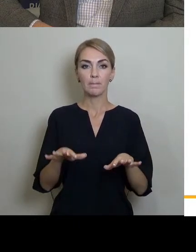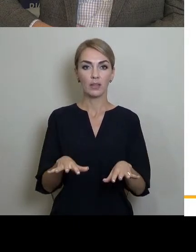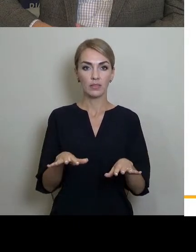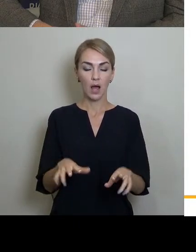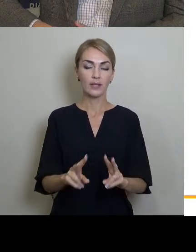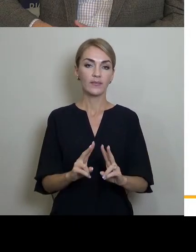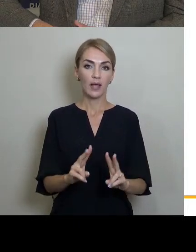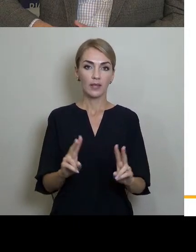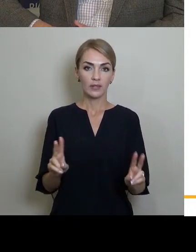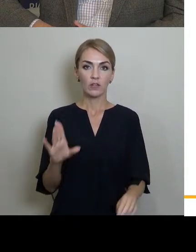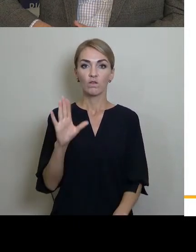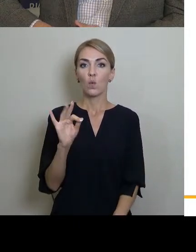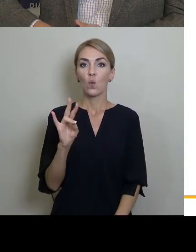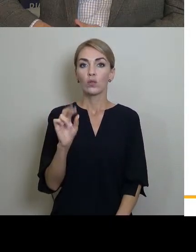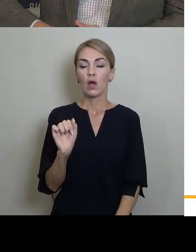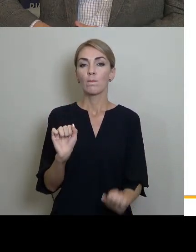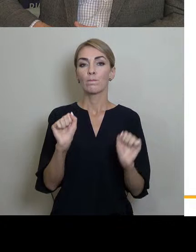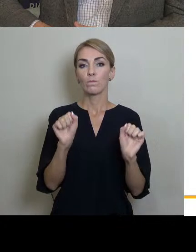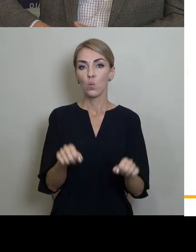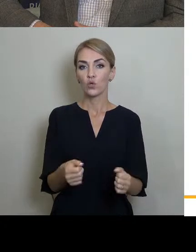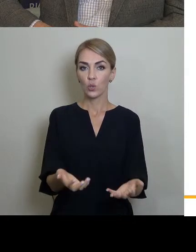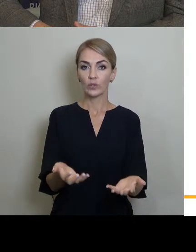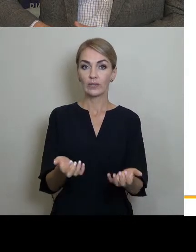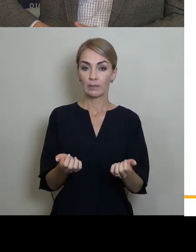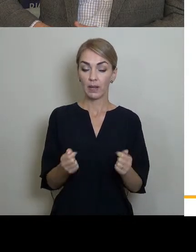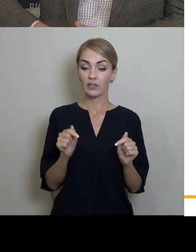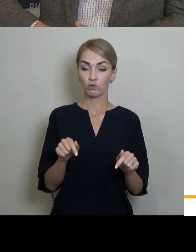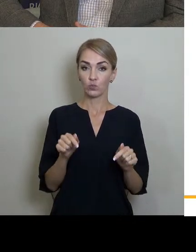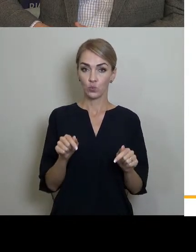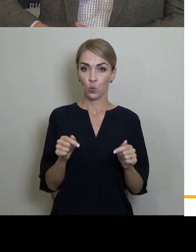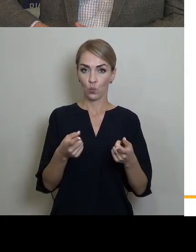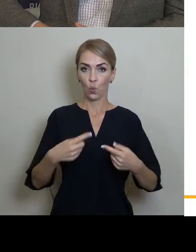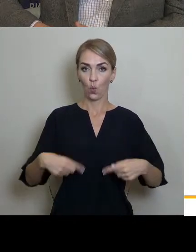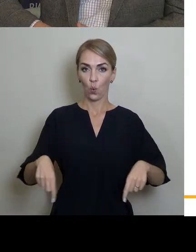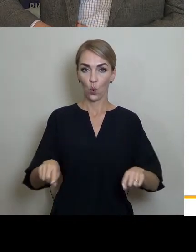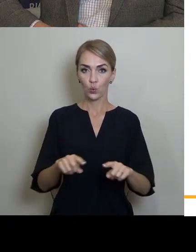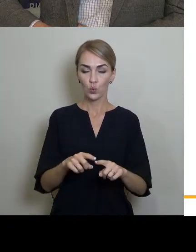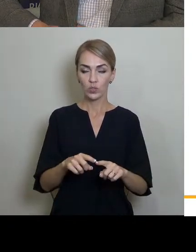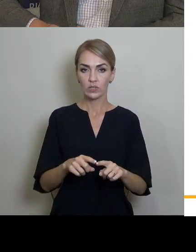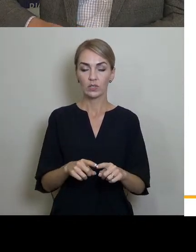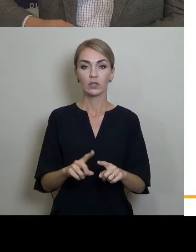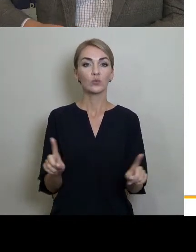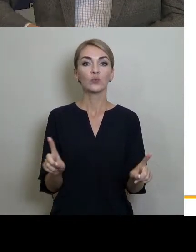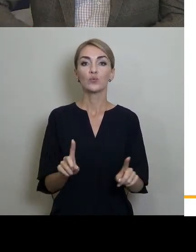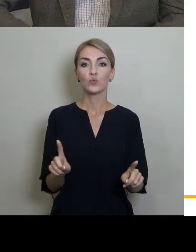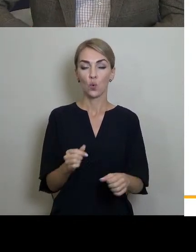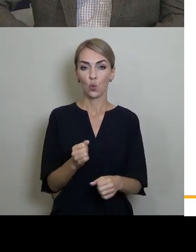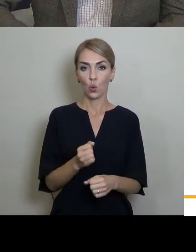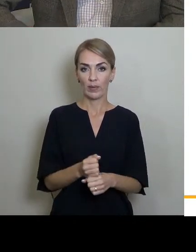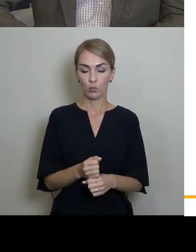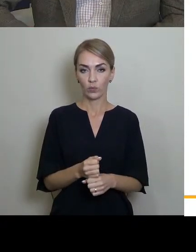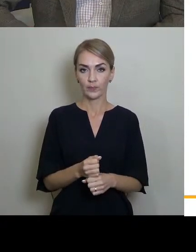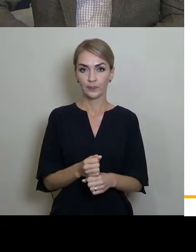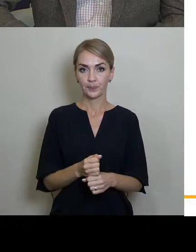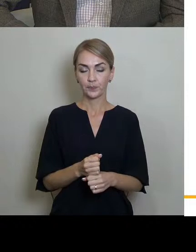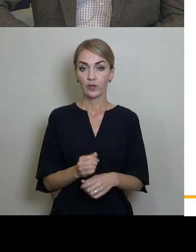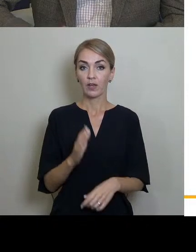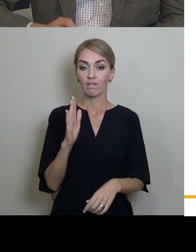to define the number of mandates that the party can get in a respective constituency. So what do we